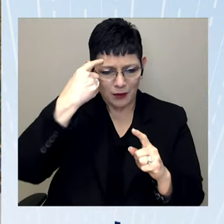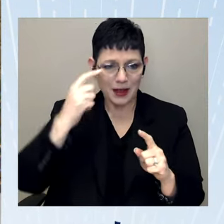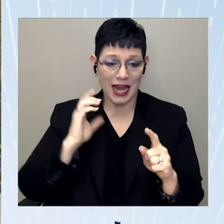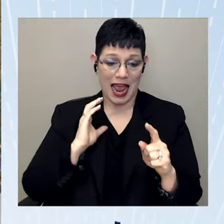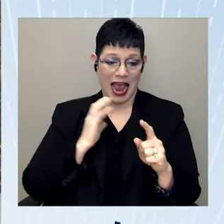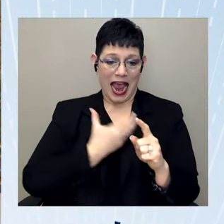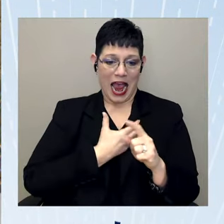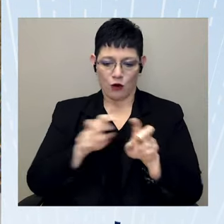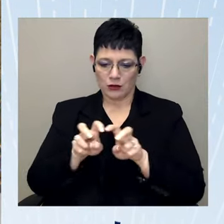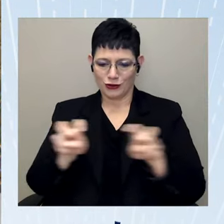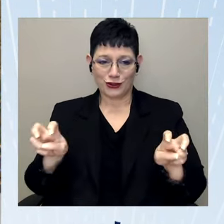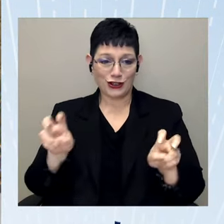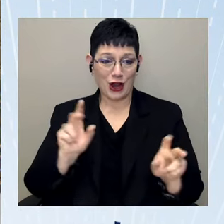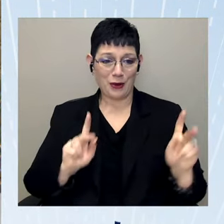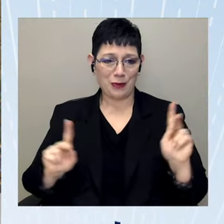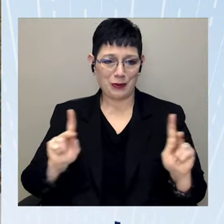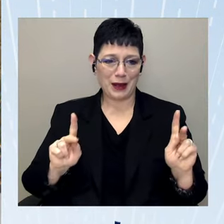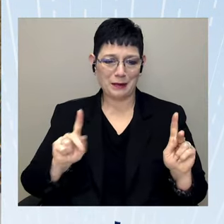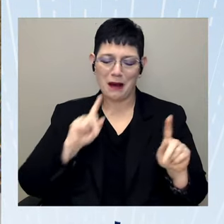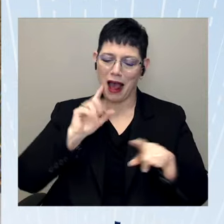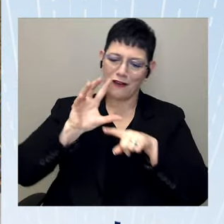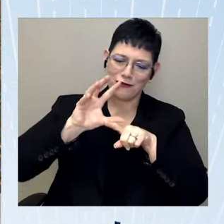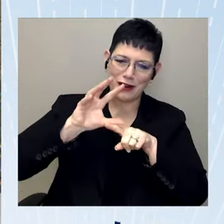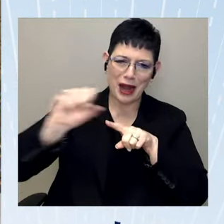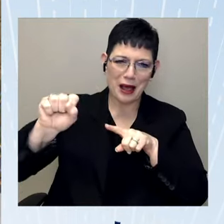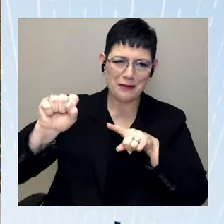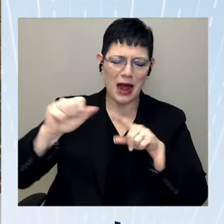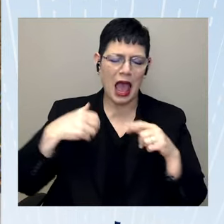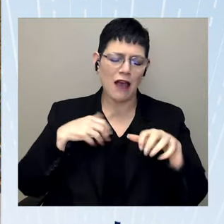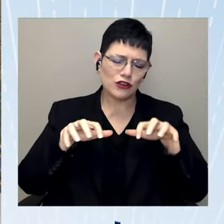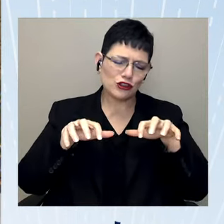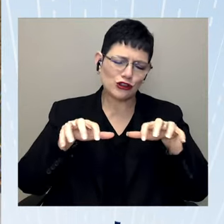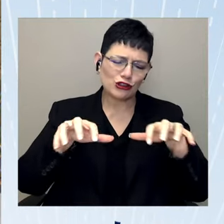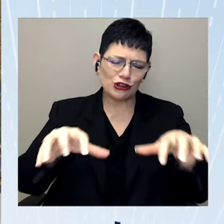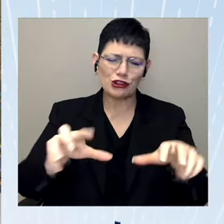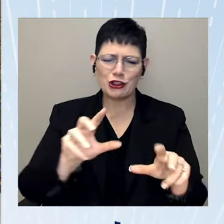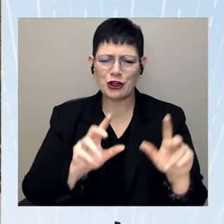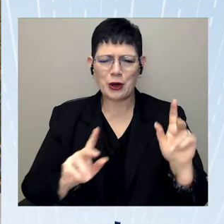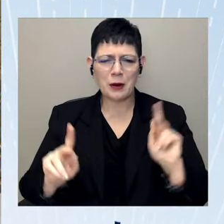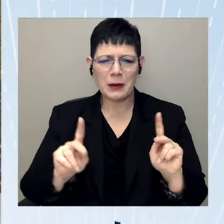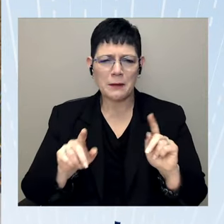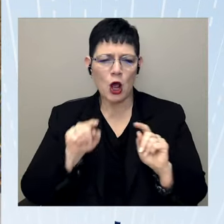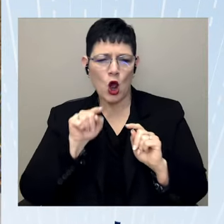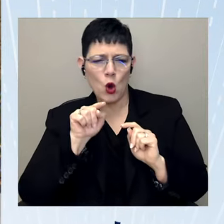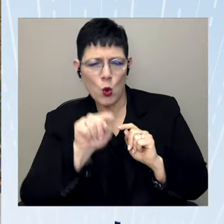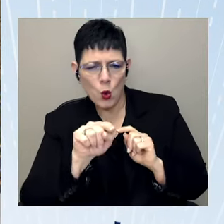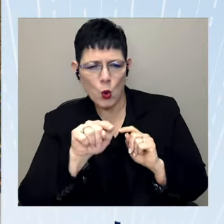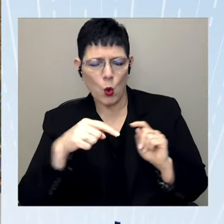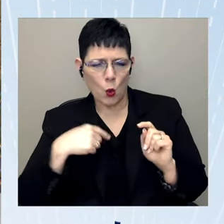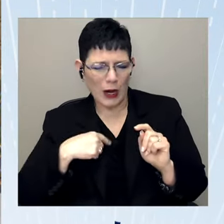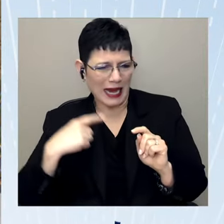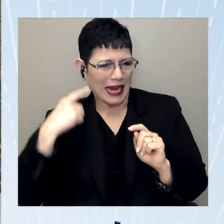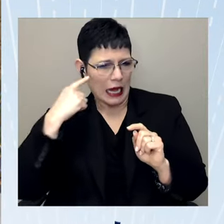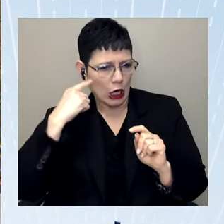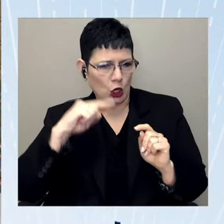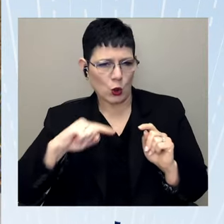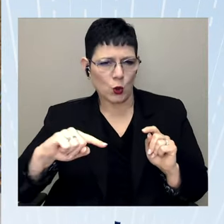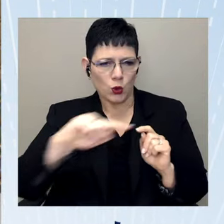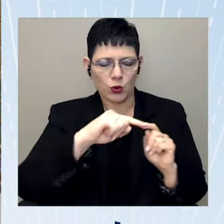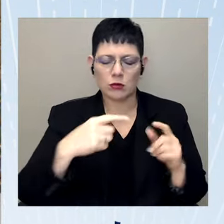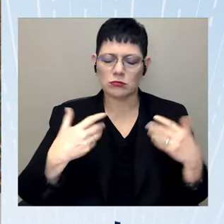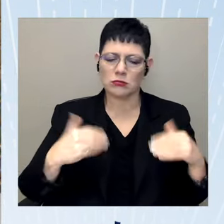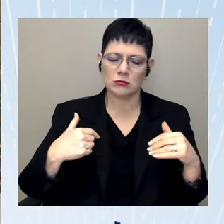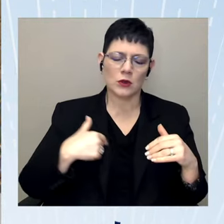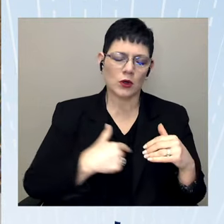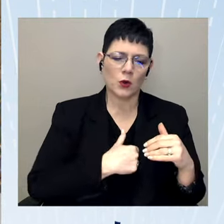this room and the thousands upon thousands of people that your voices represent. And I could not be more